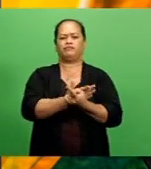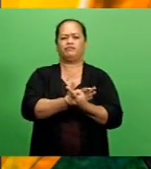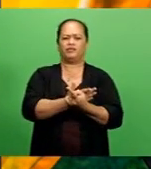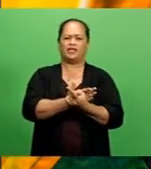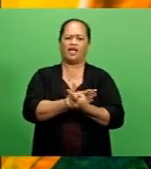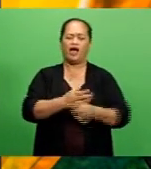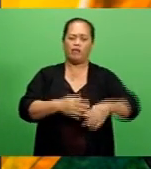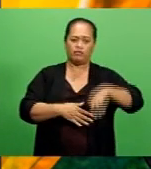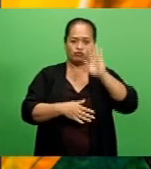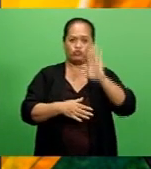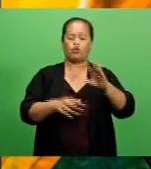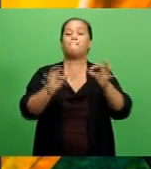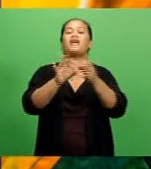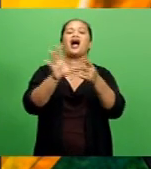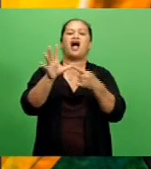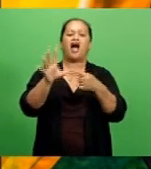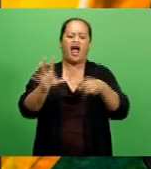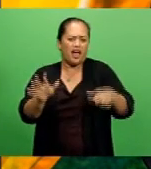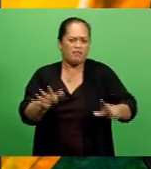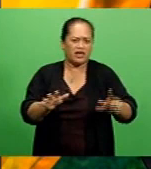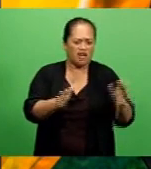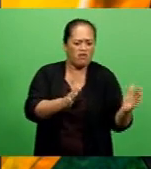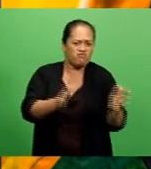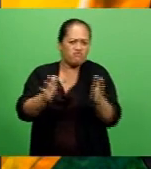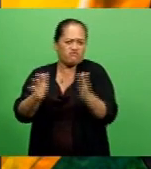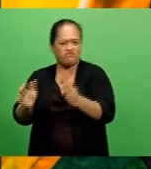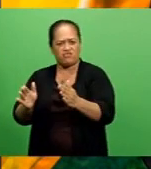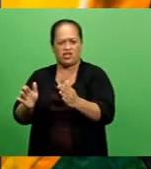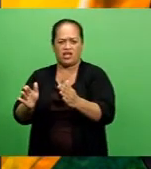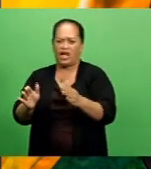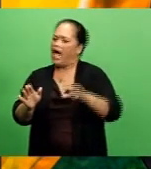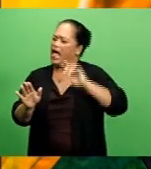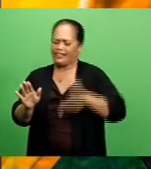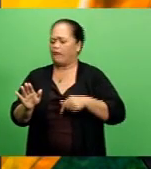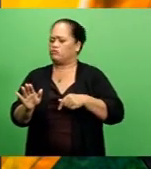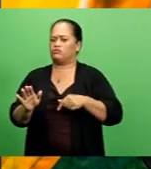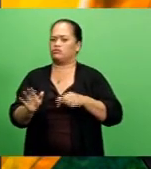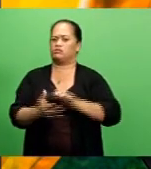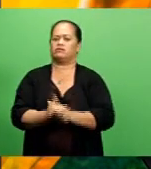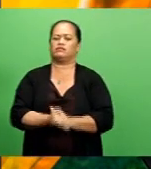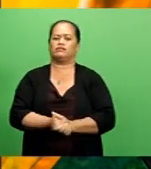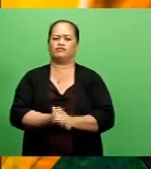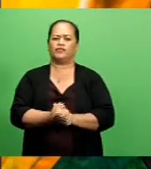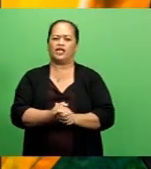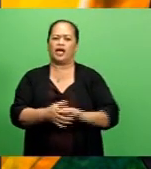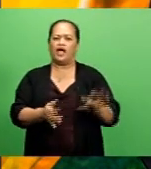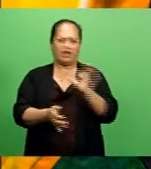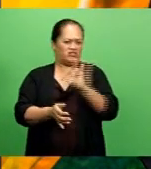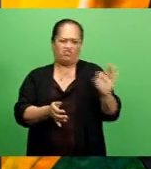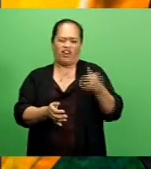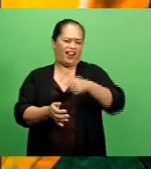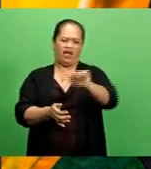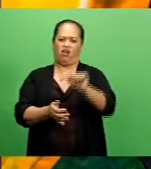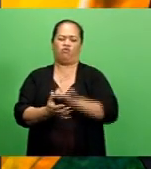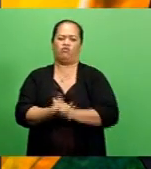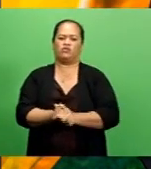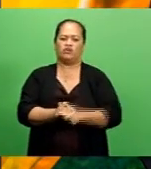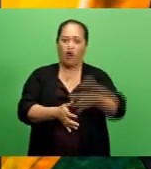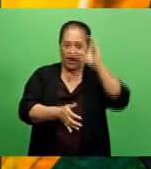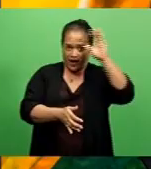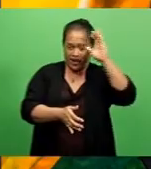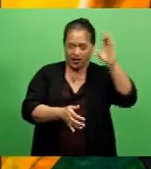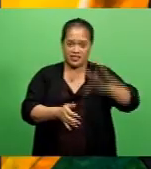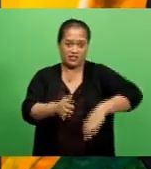approved as it breached his contract. As Aquila Dama reports, the country's football governing body is closely monitoring